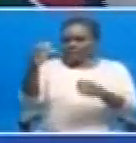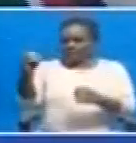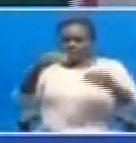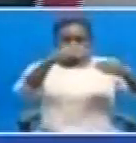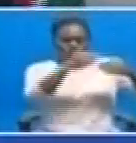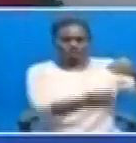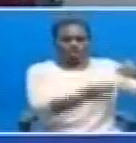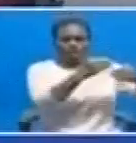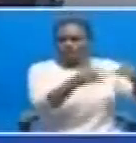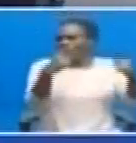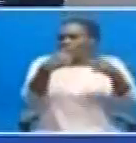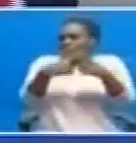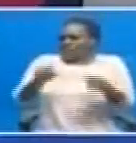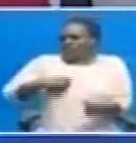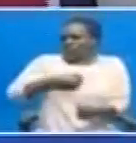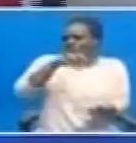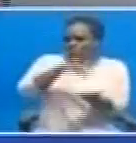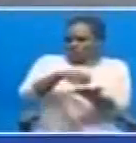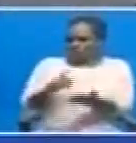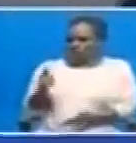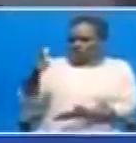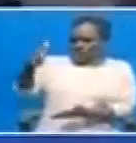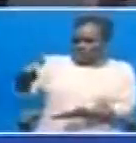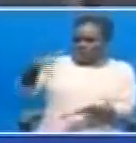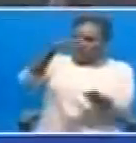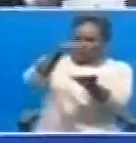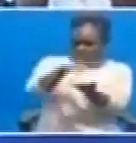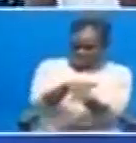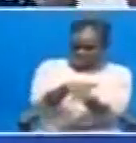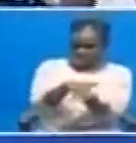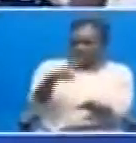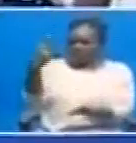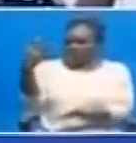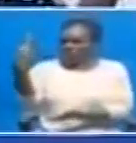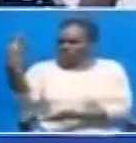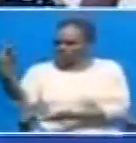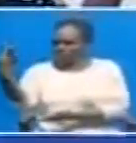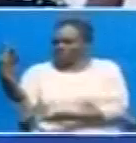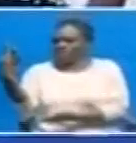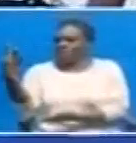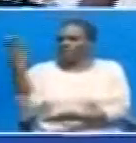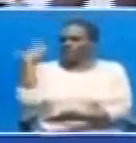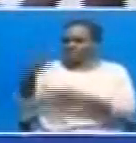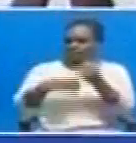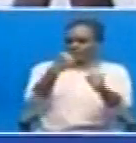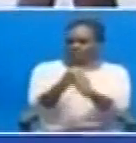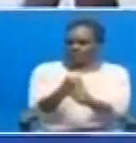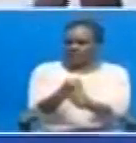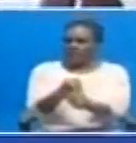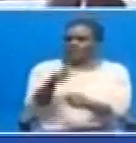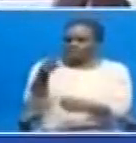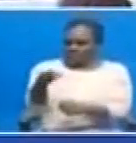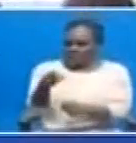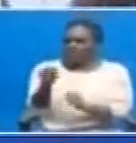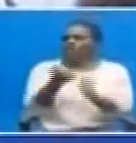barrel. Unfortunately, oil prices have since then declined, hitting a low of $43 per barrel last year, which has made KQ's